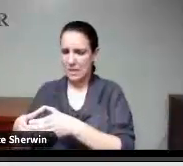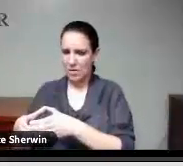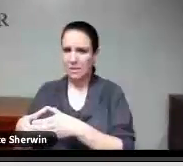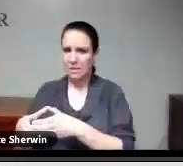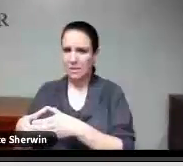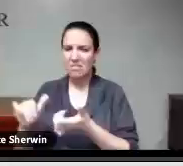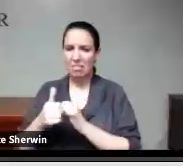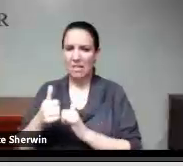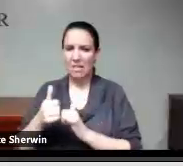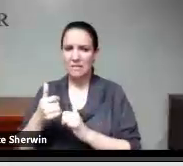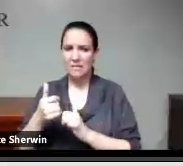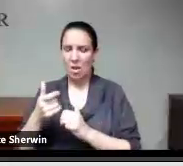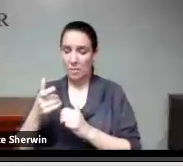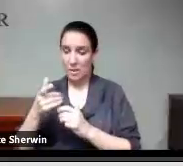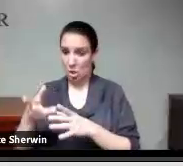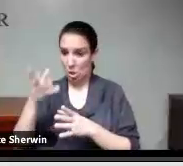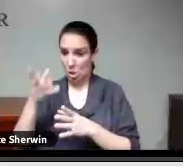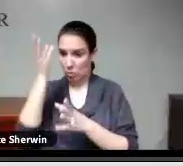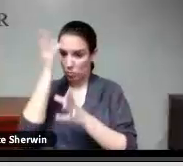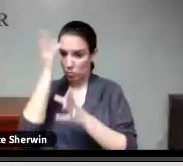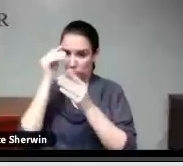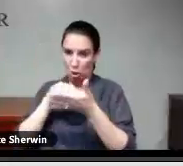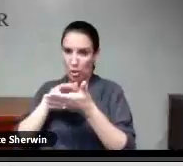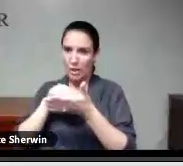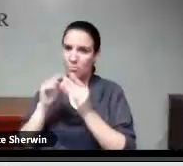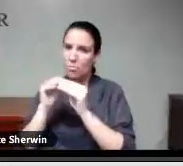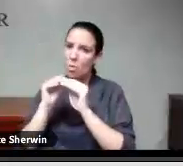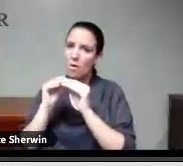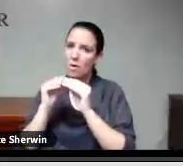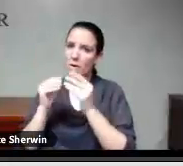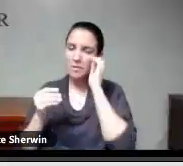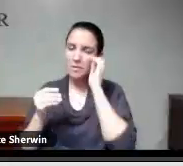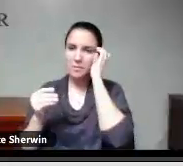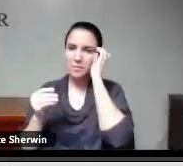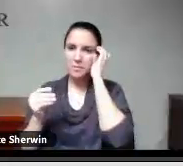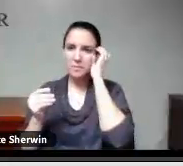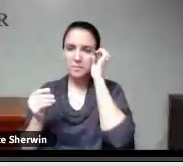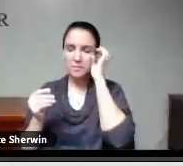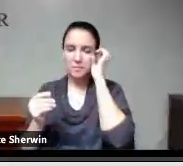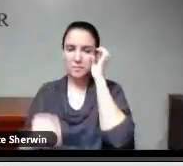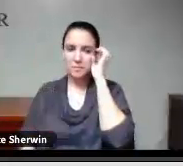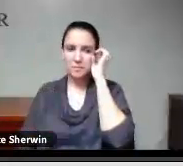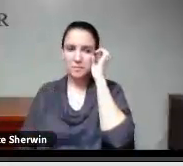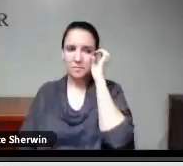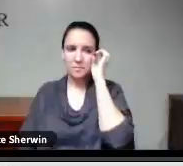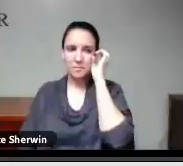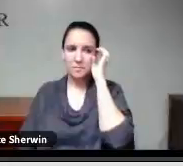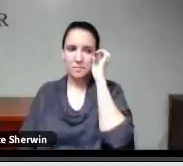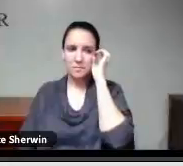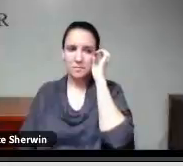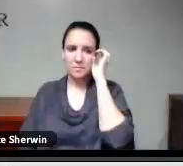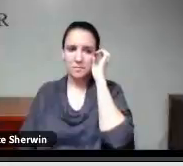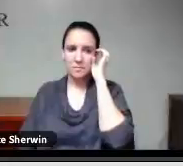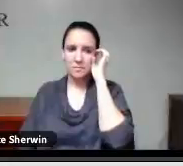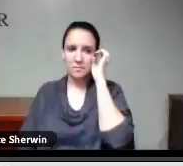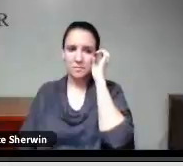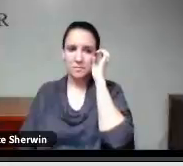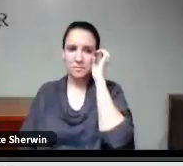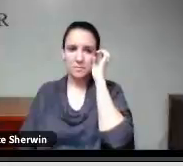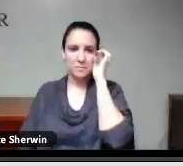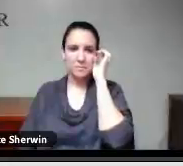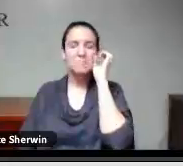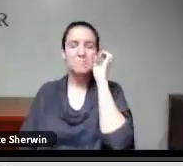Is knowledge being gained? This is a bit more rigorous, and this is what is oftentimes expected more, especially from granting